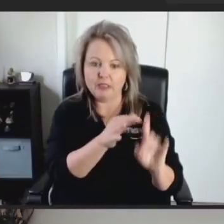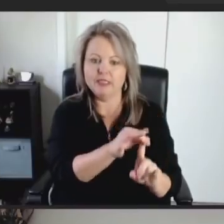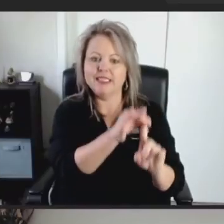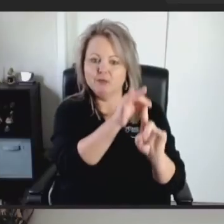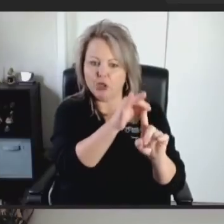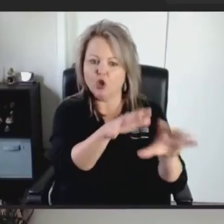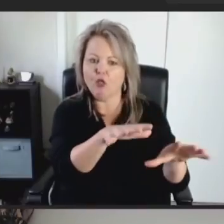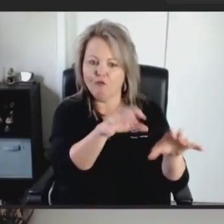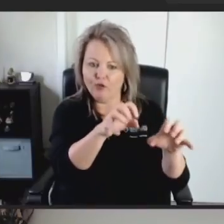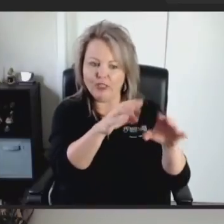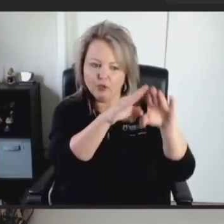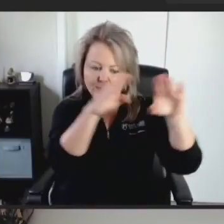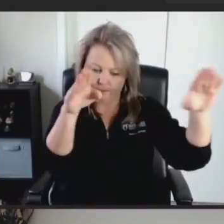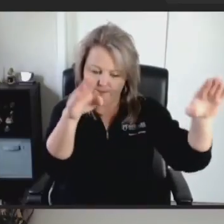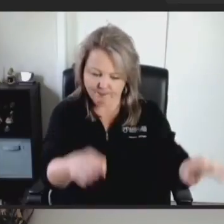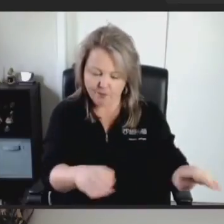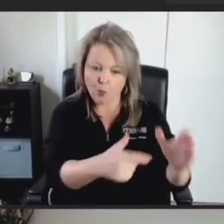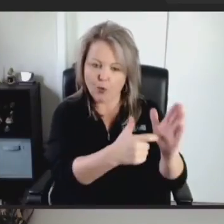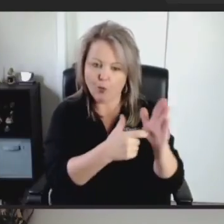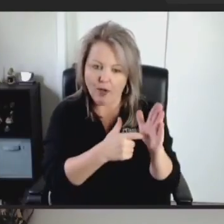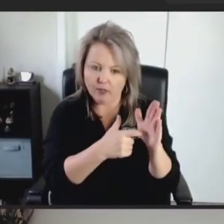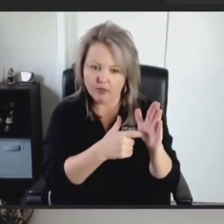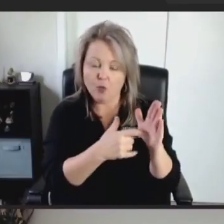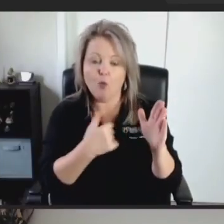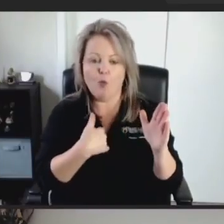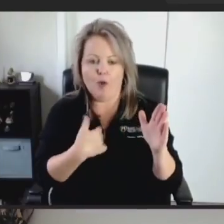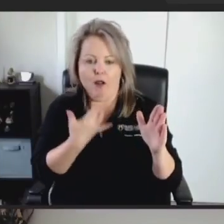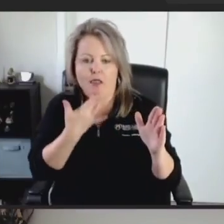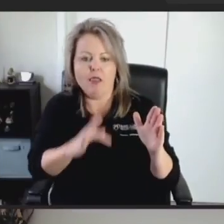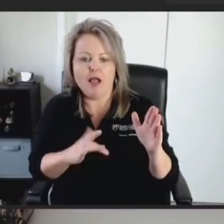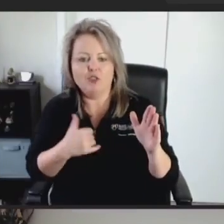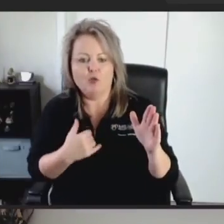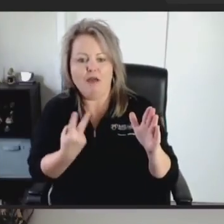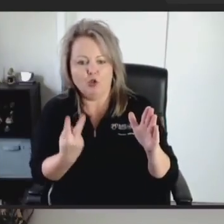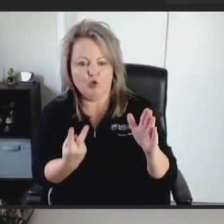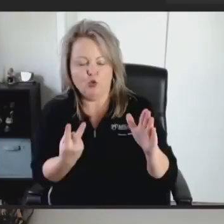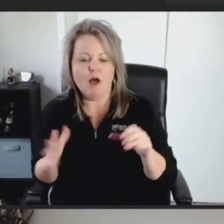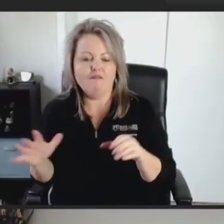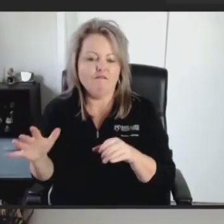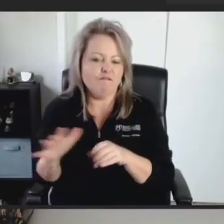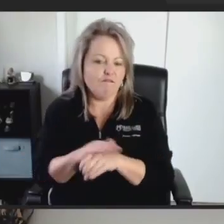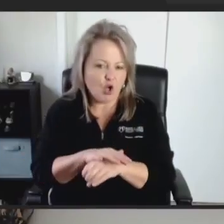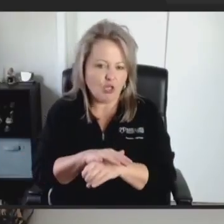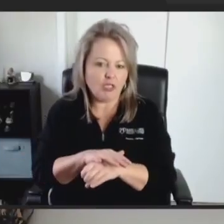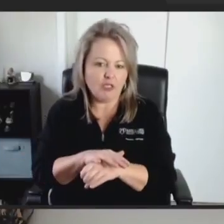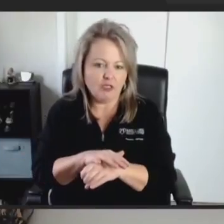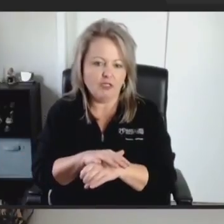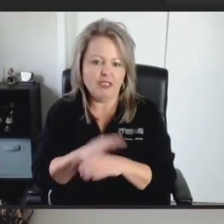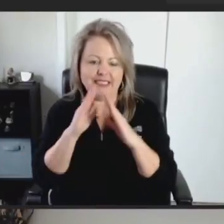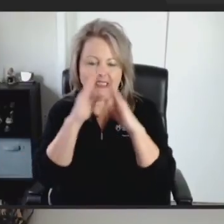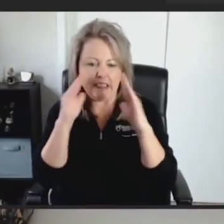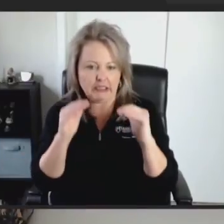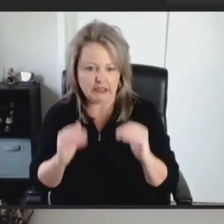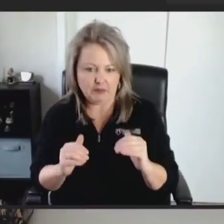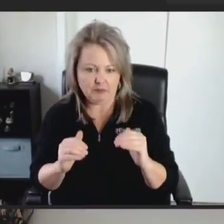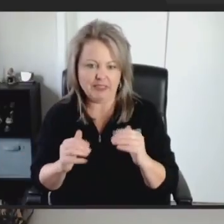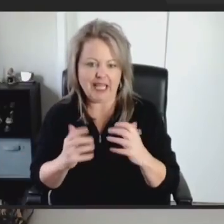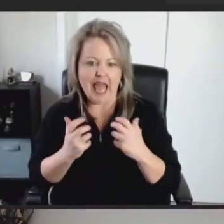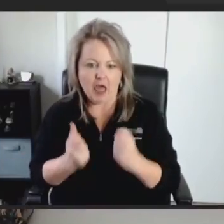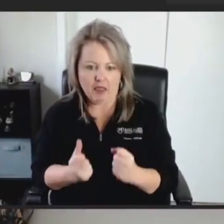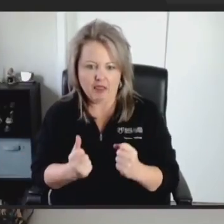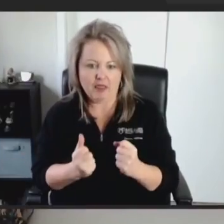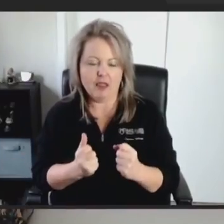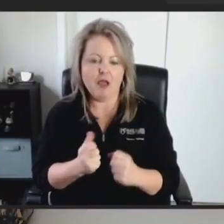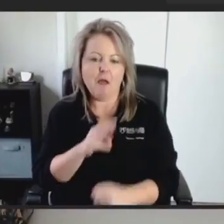freezers that are required. We are very fortunate to have two fully integrated systems of health in